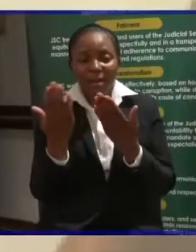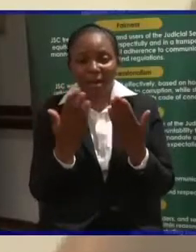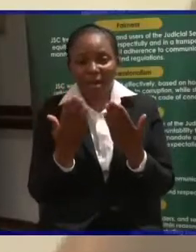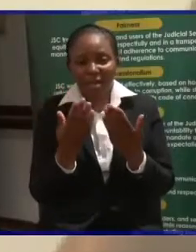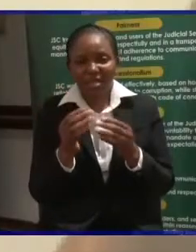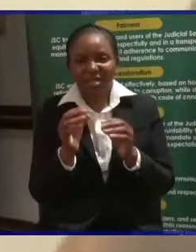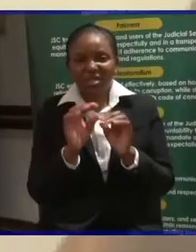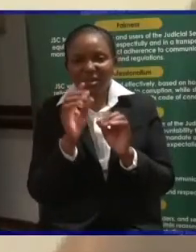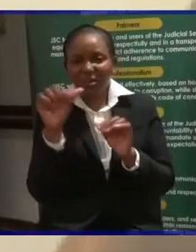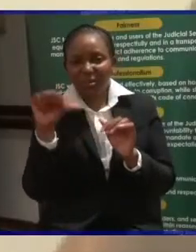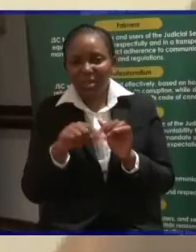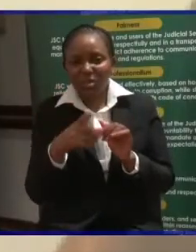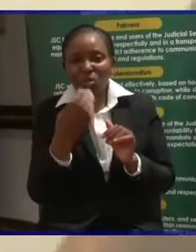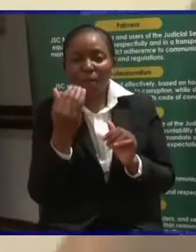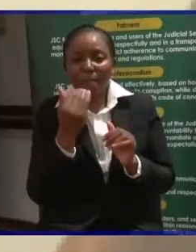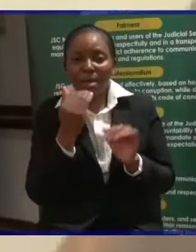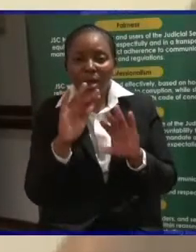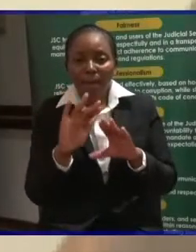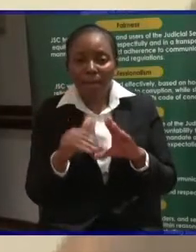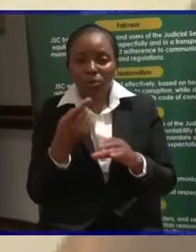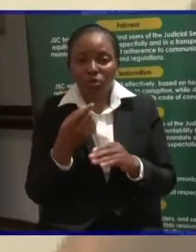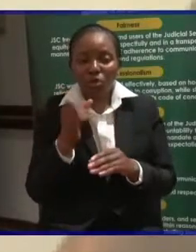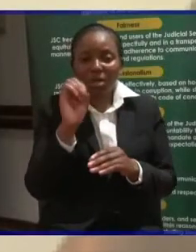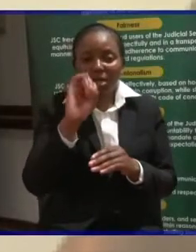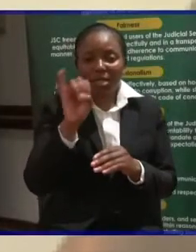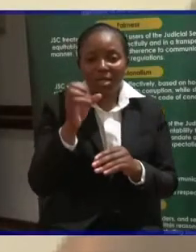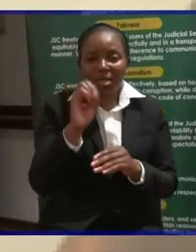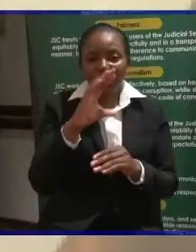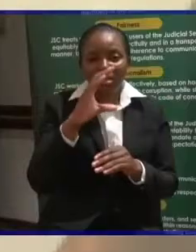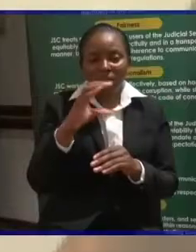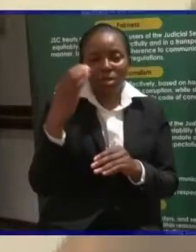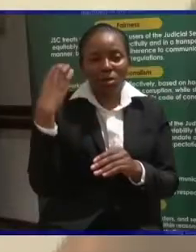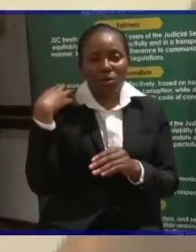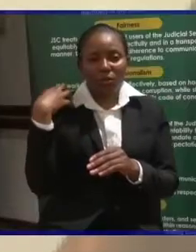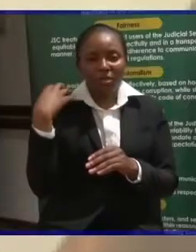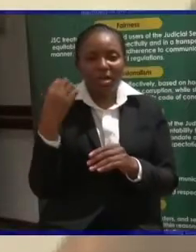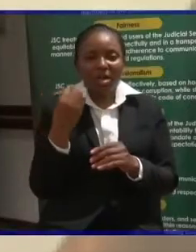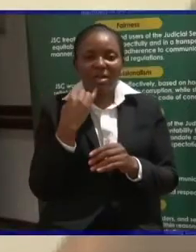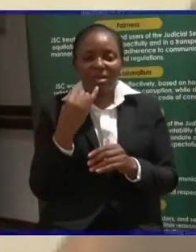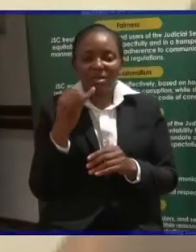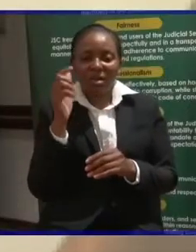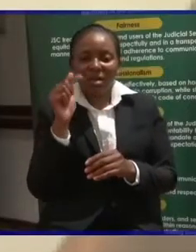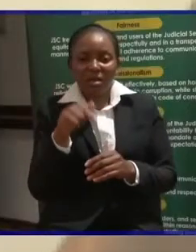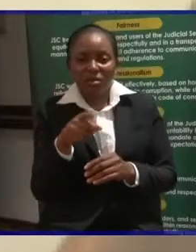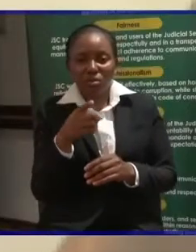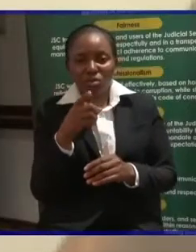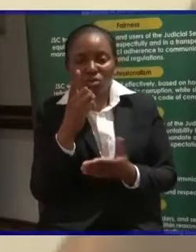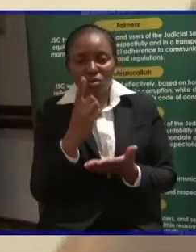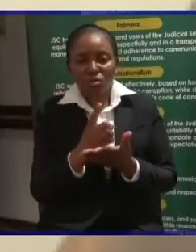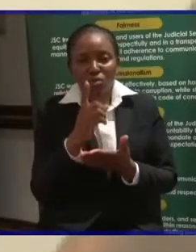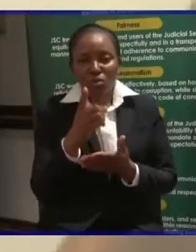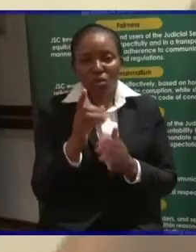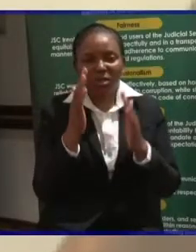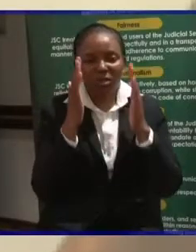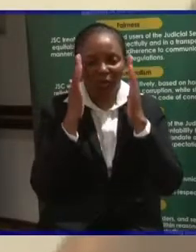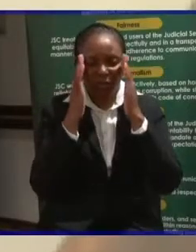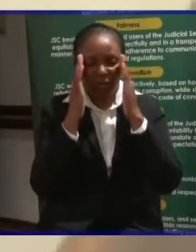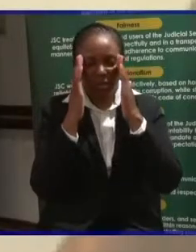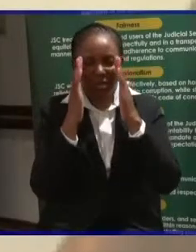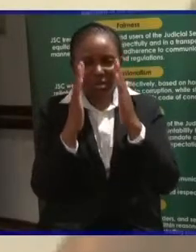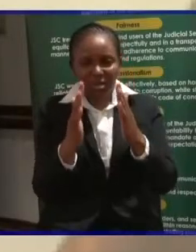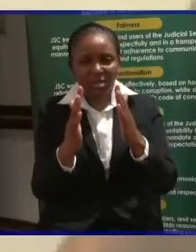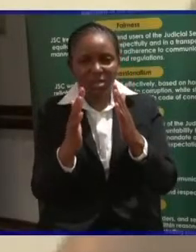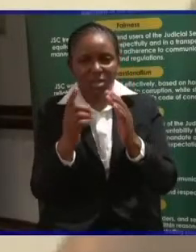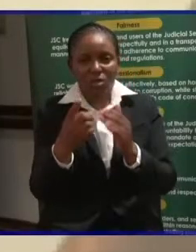that mean about you as a judicial officer? Is it that you did not pay attention as